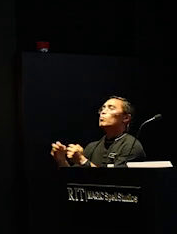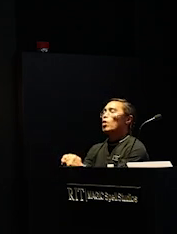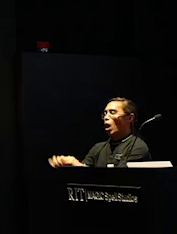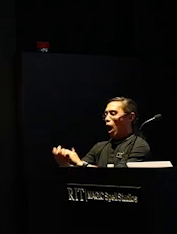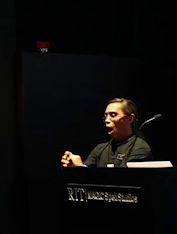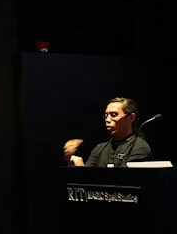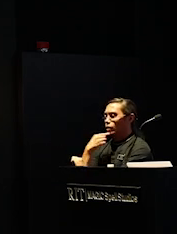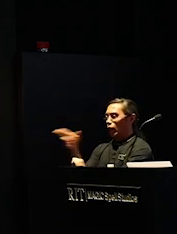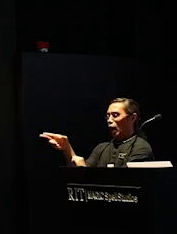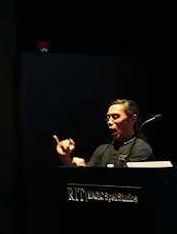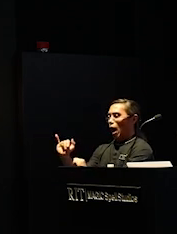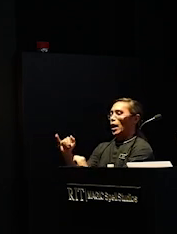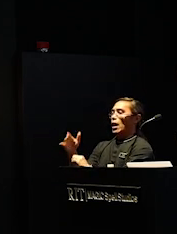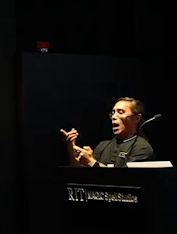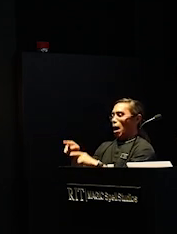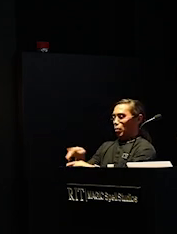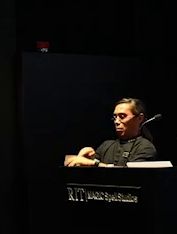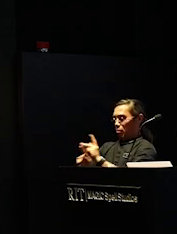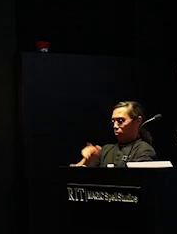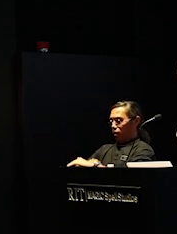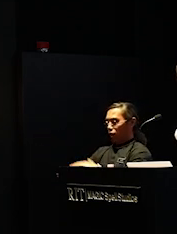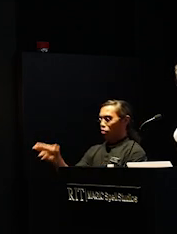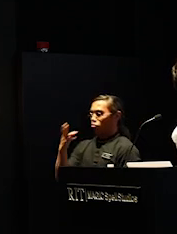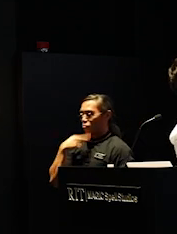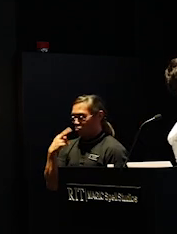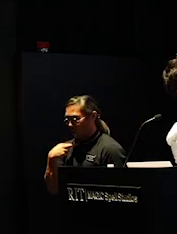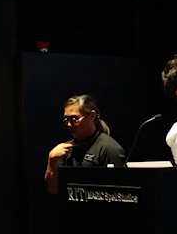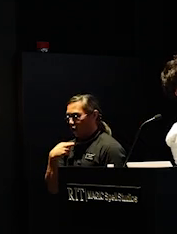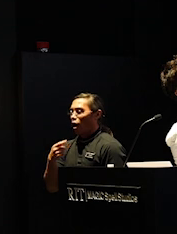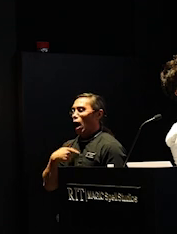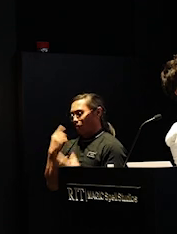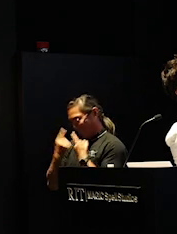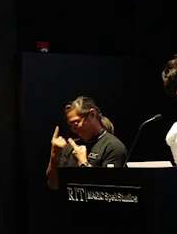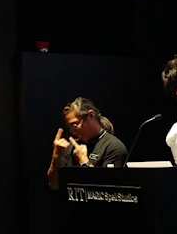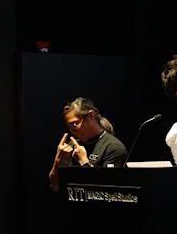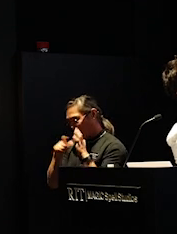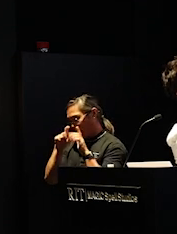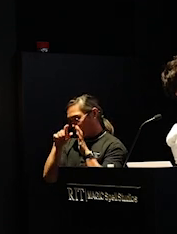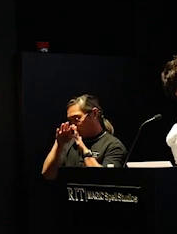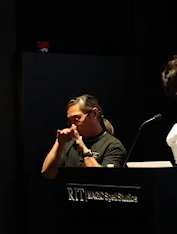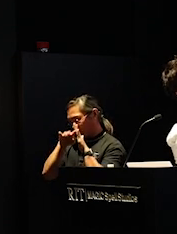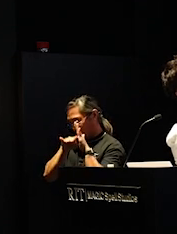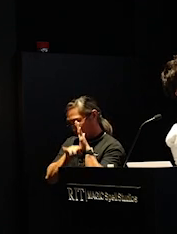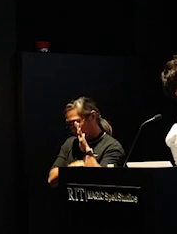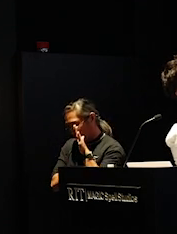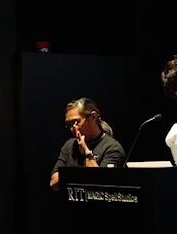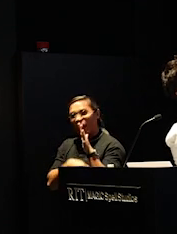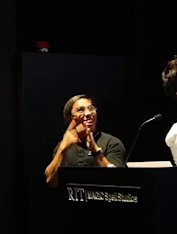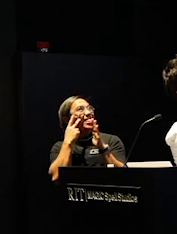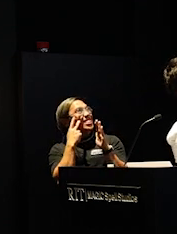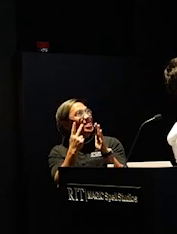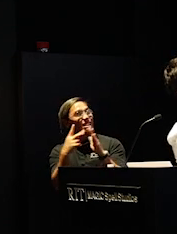ways when people contact the restaurant. So you can see I have all these scribblings. I got a kick out of this looking this up, but phone and online and